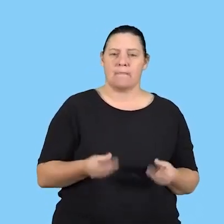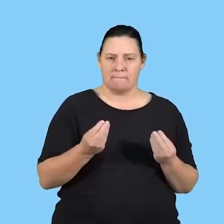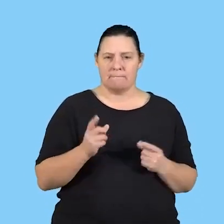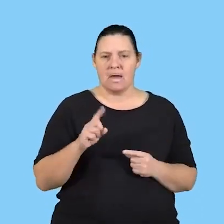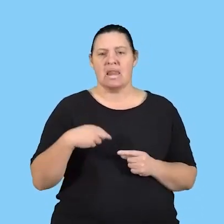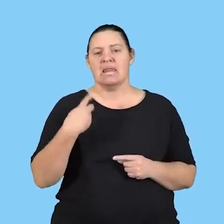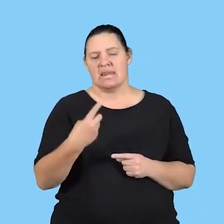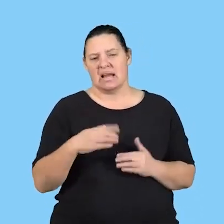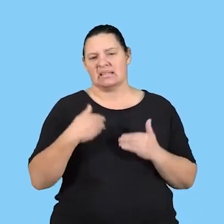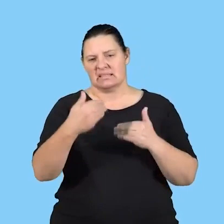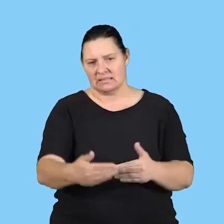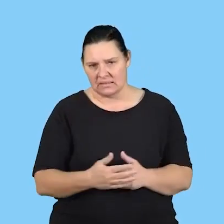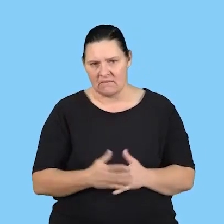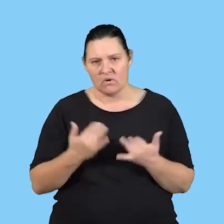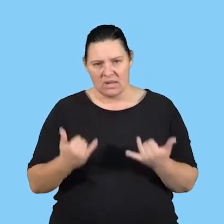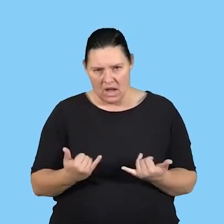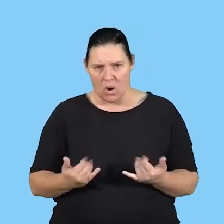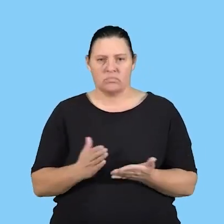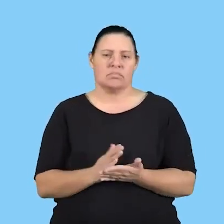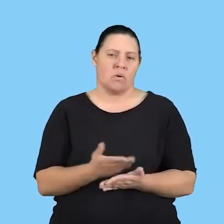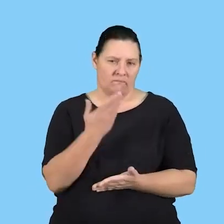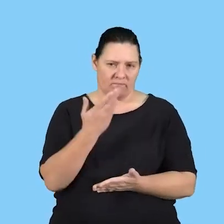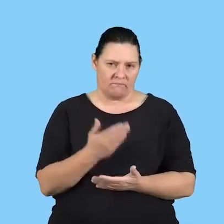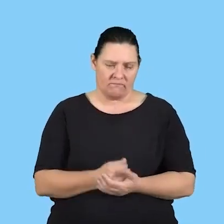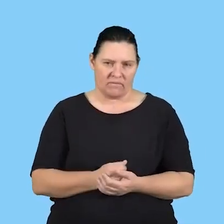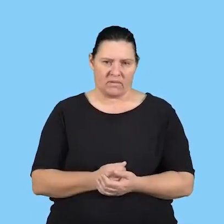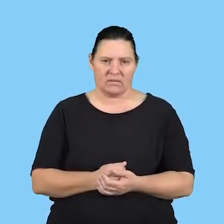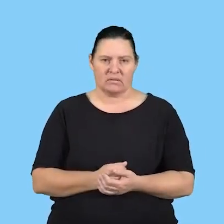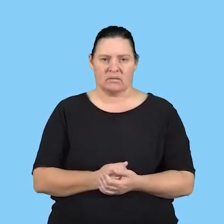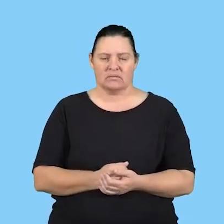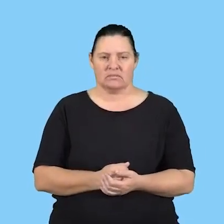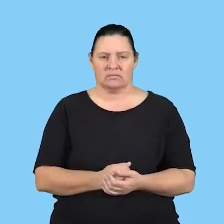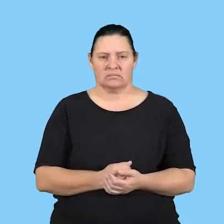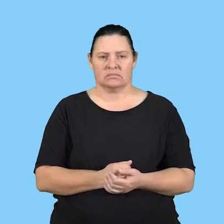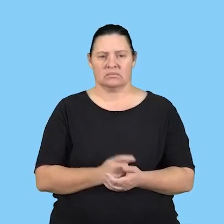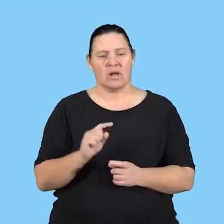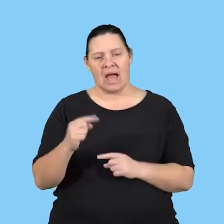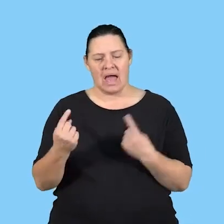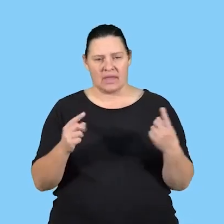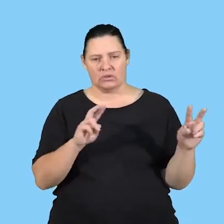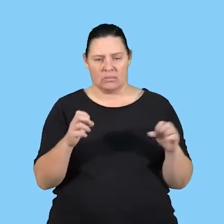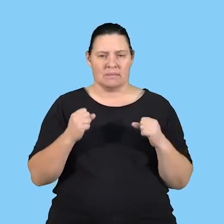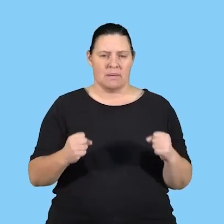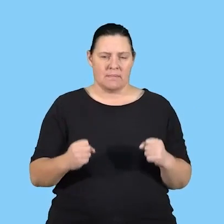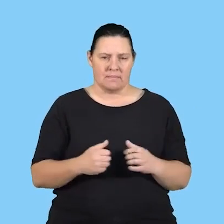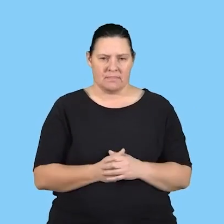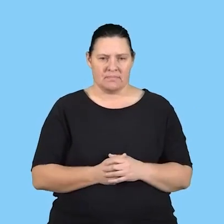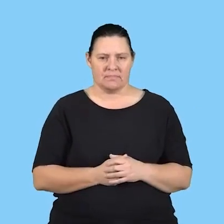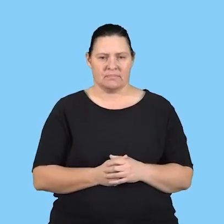next curriculum. So, but the point for now is that it has been removed. That's it. So the other topics have been retained.